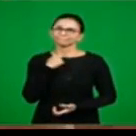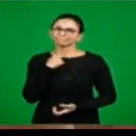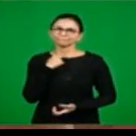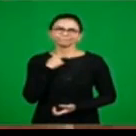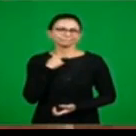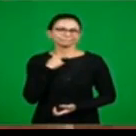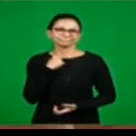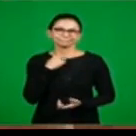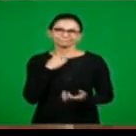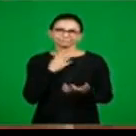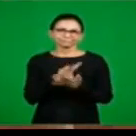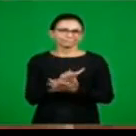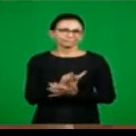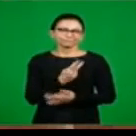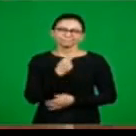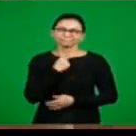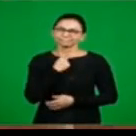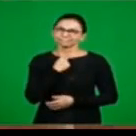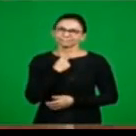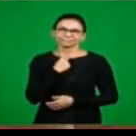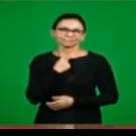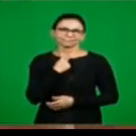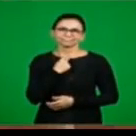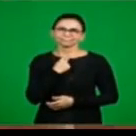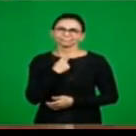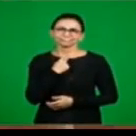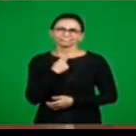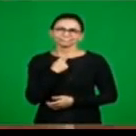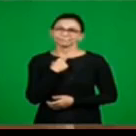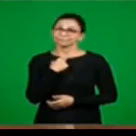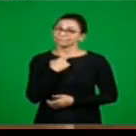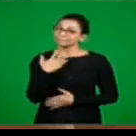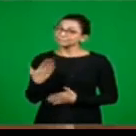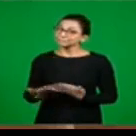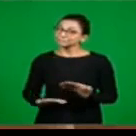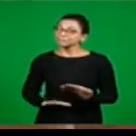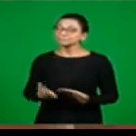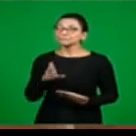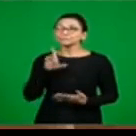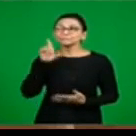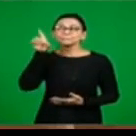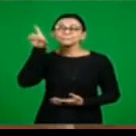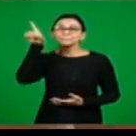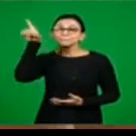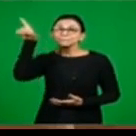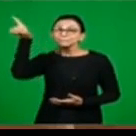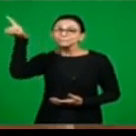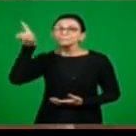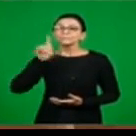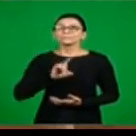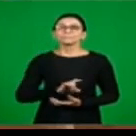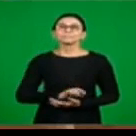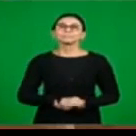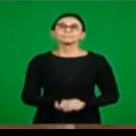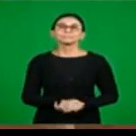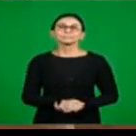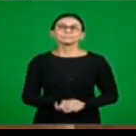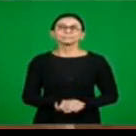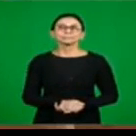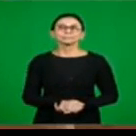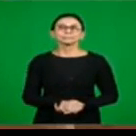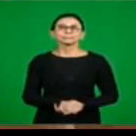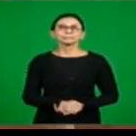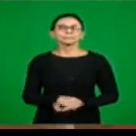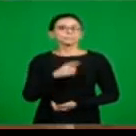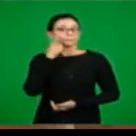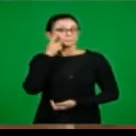This cannot happen to servants of God. You need to